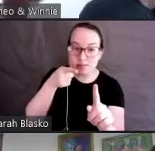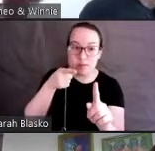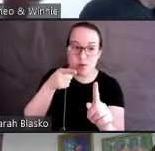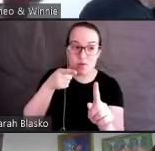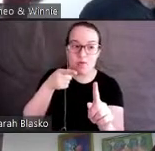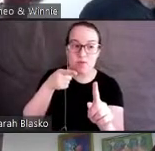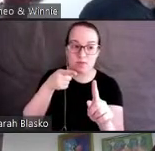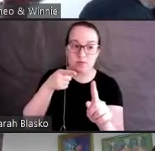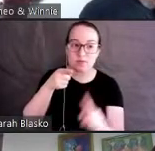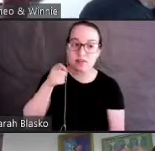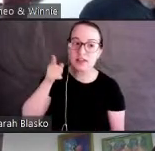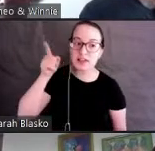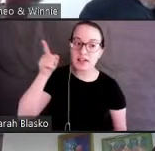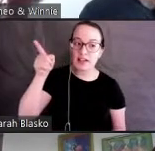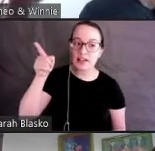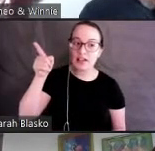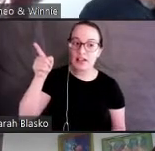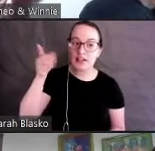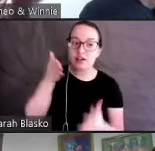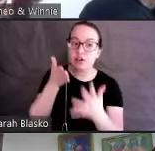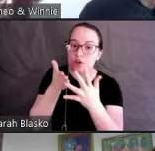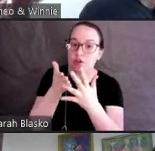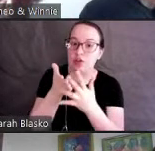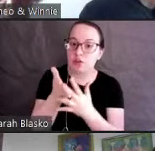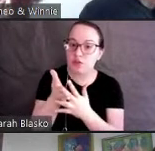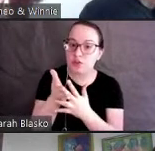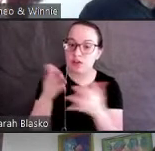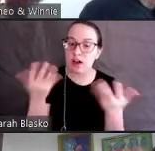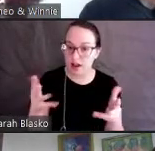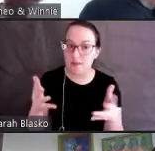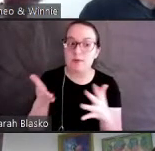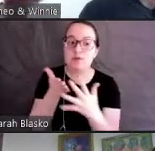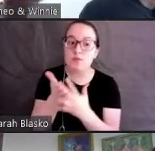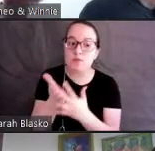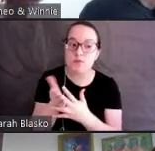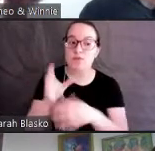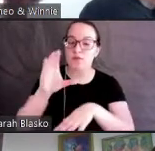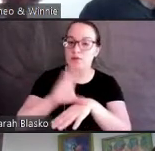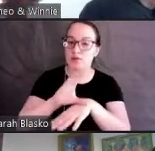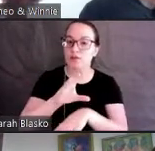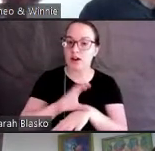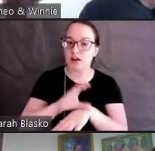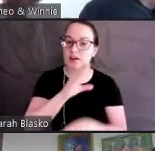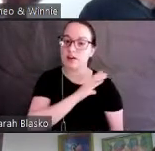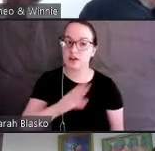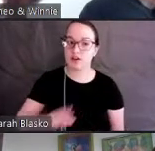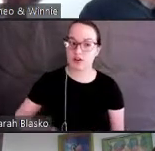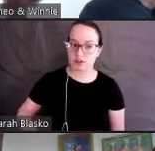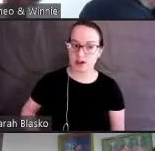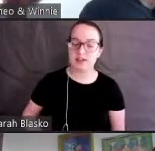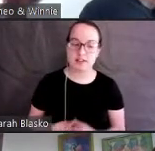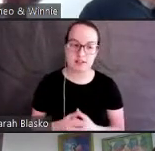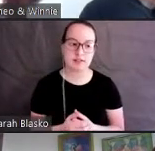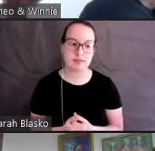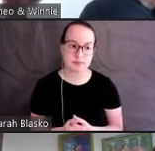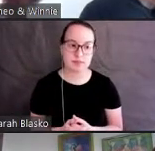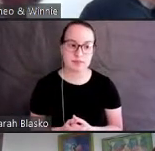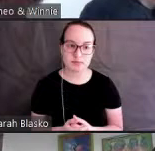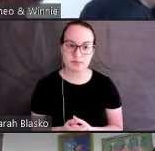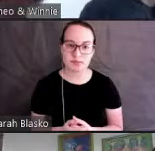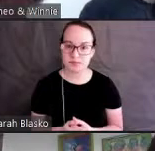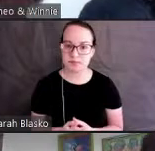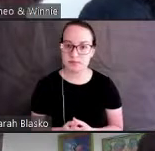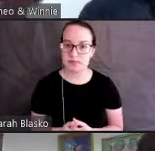in Christ Jesus our Lord. Why does God focus so much on